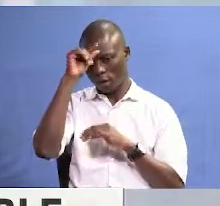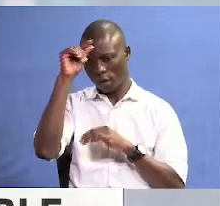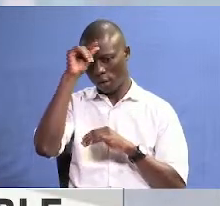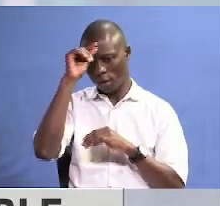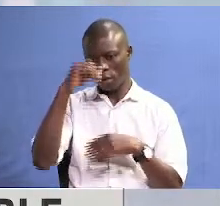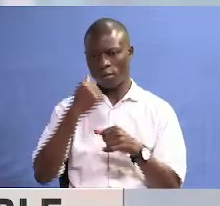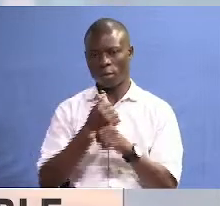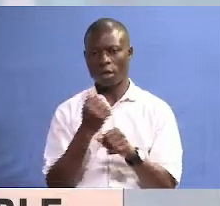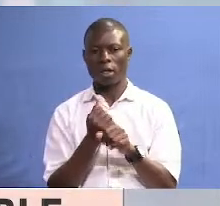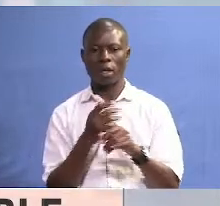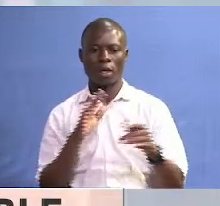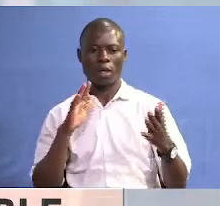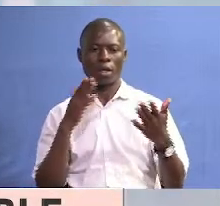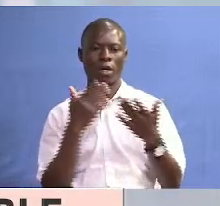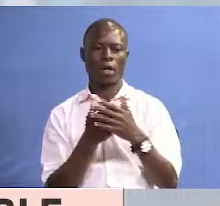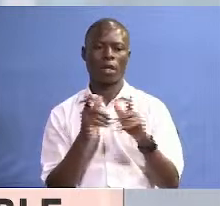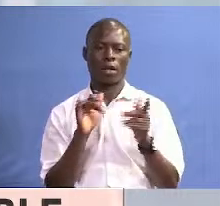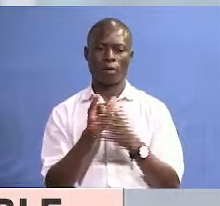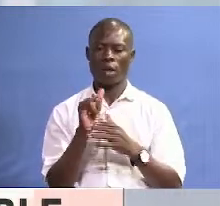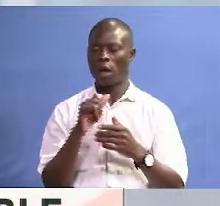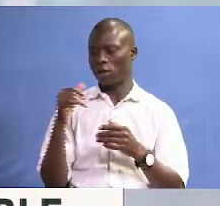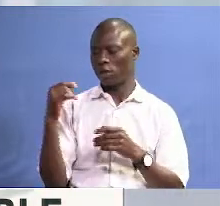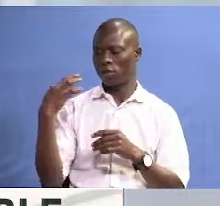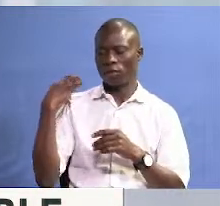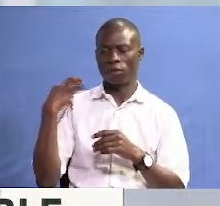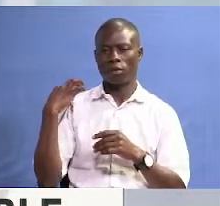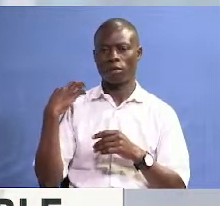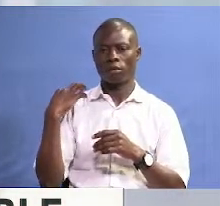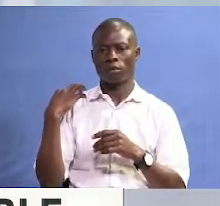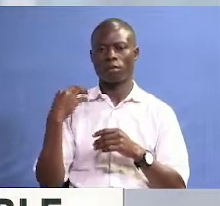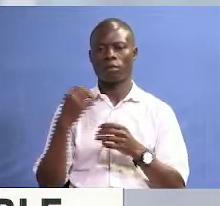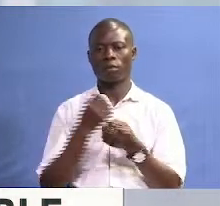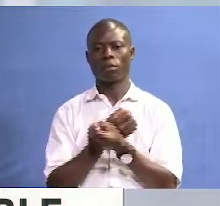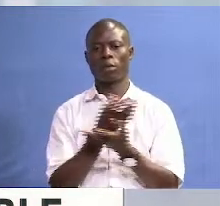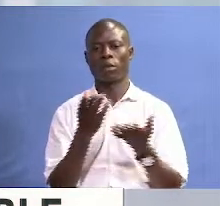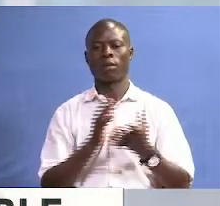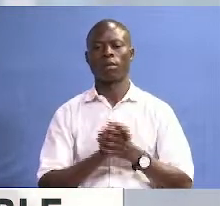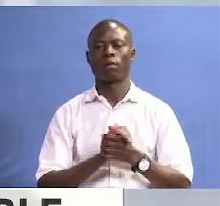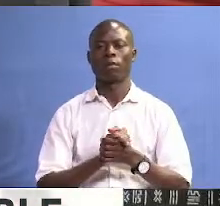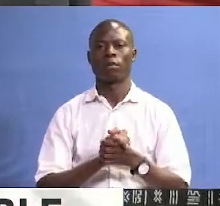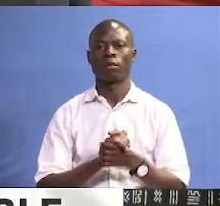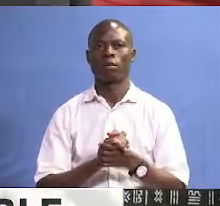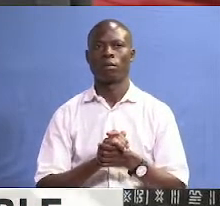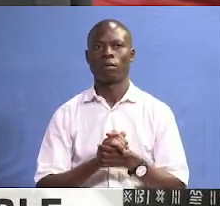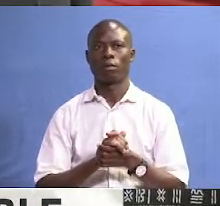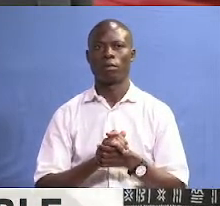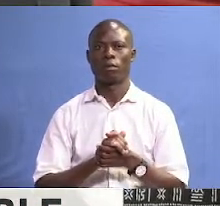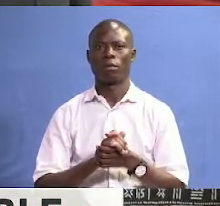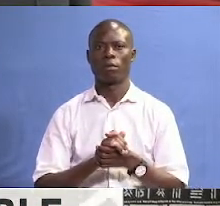attended by other senior government officials. Theo Masharia with the details.